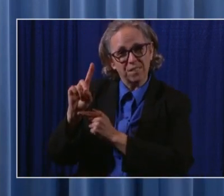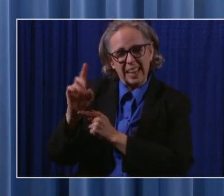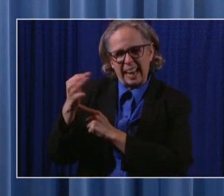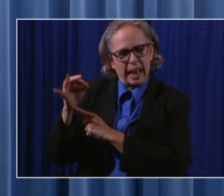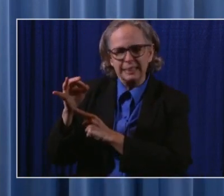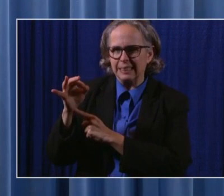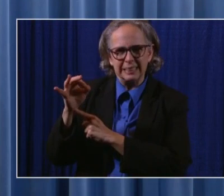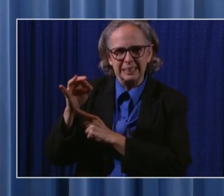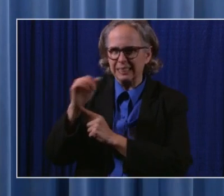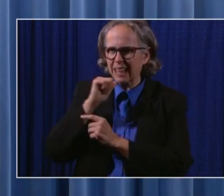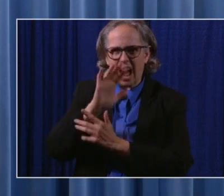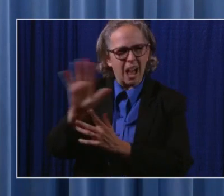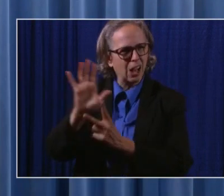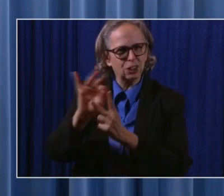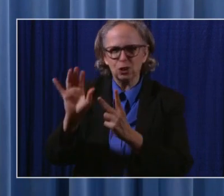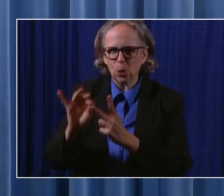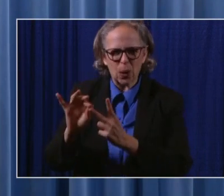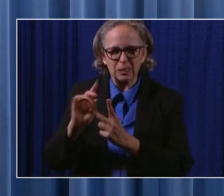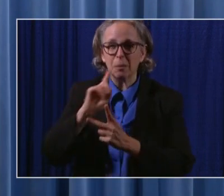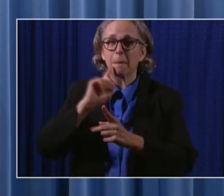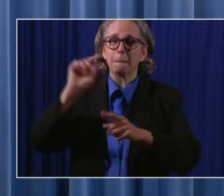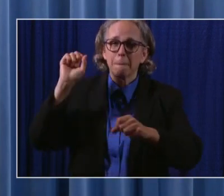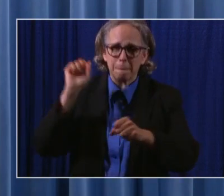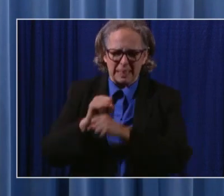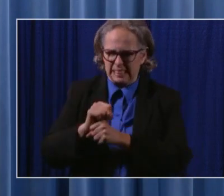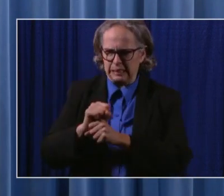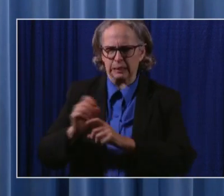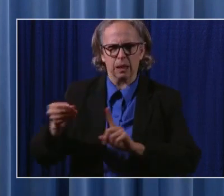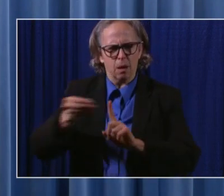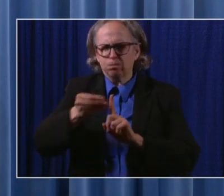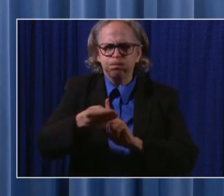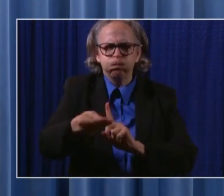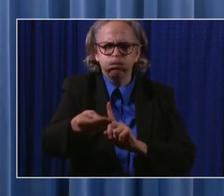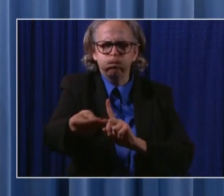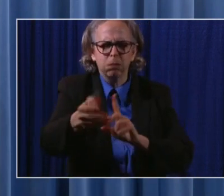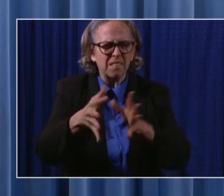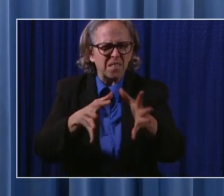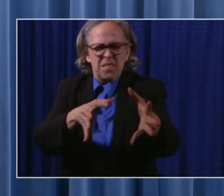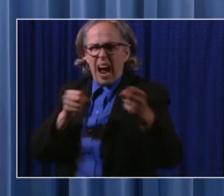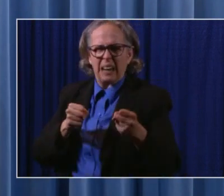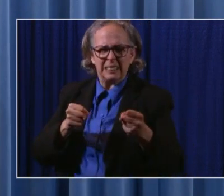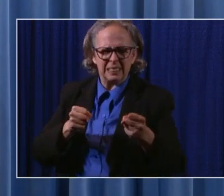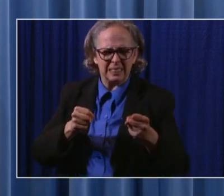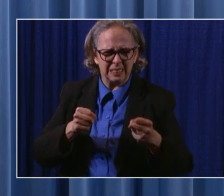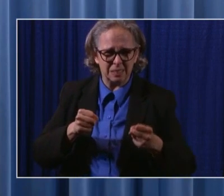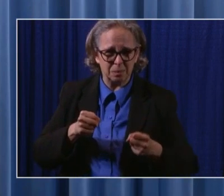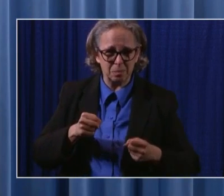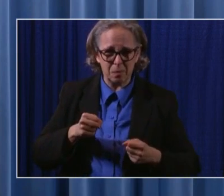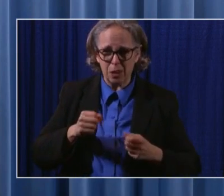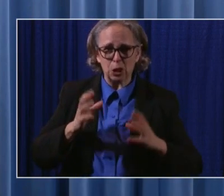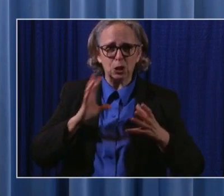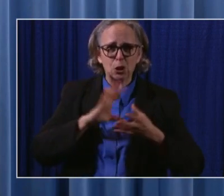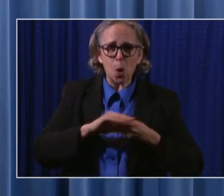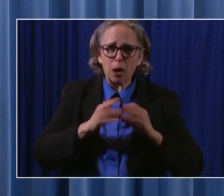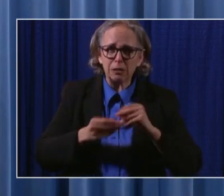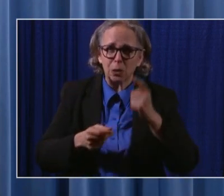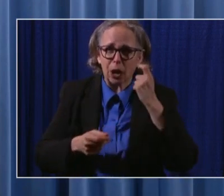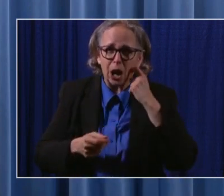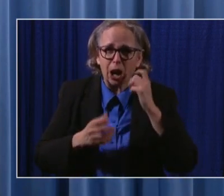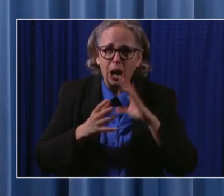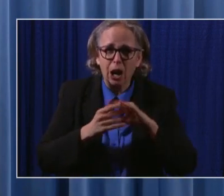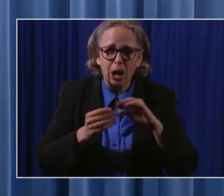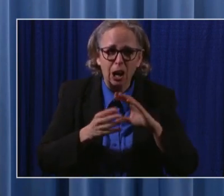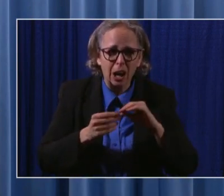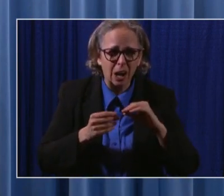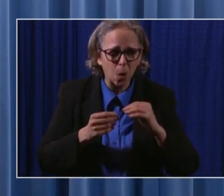contagious. The one story I told there, just think how many people were impacted by one car